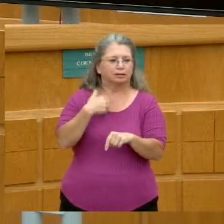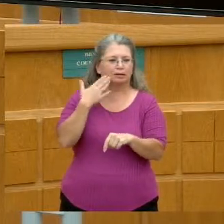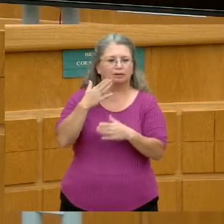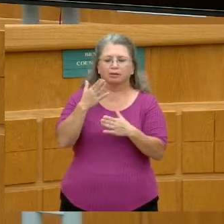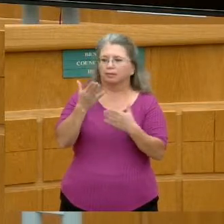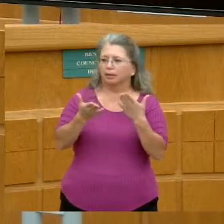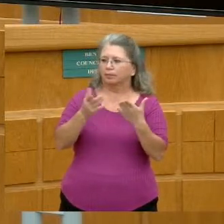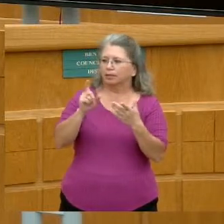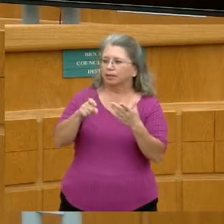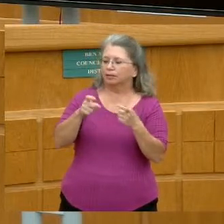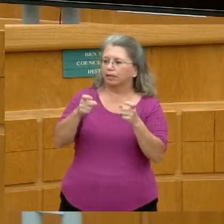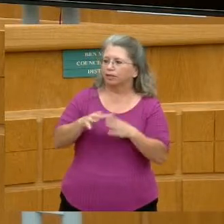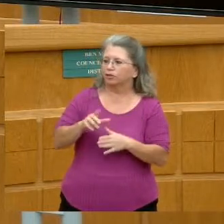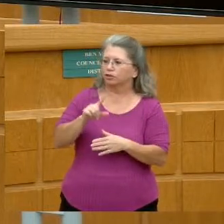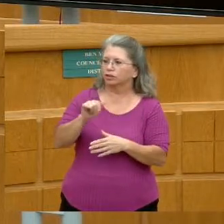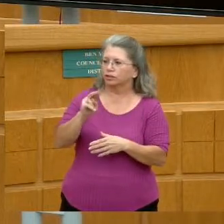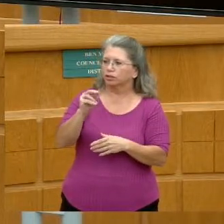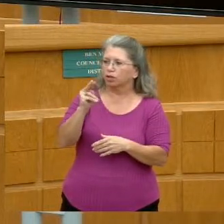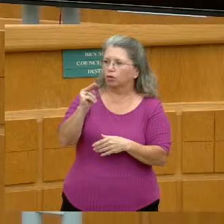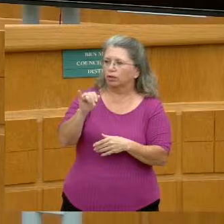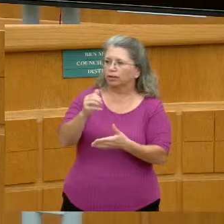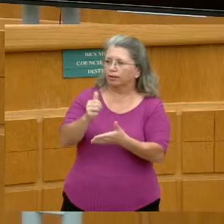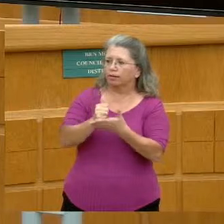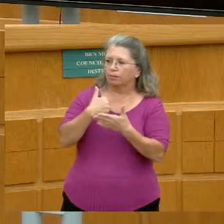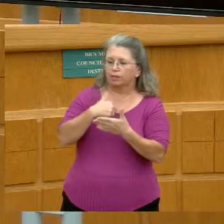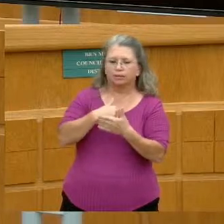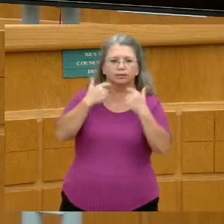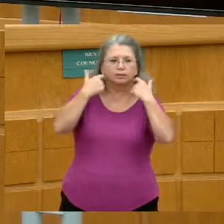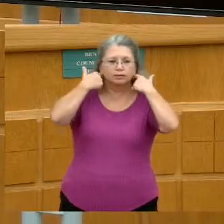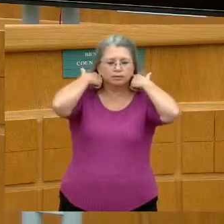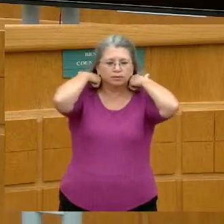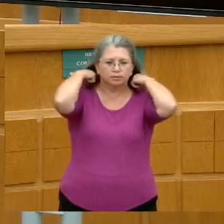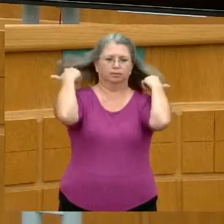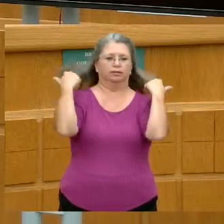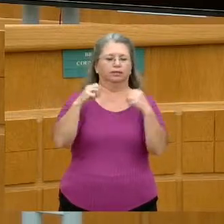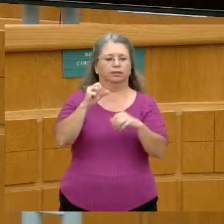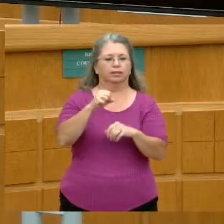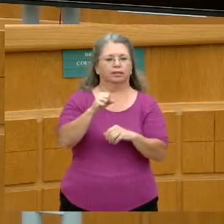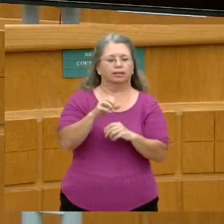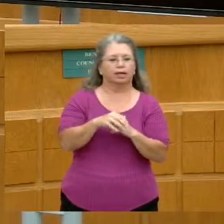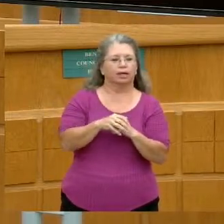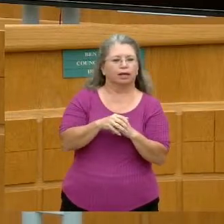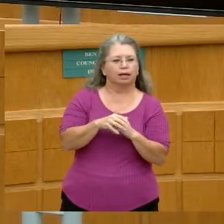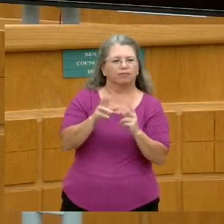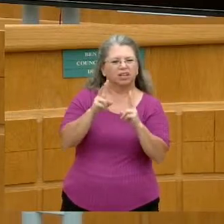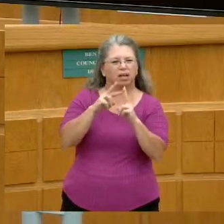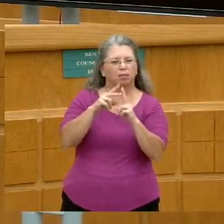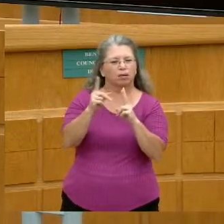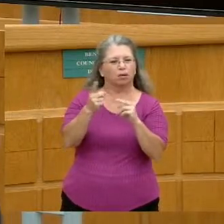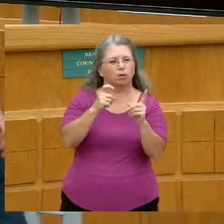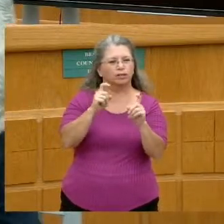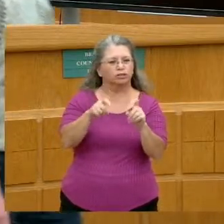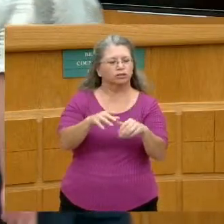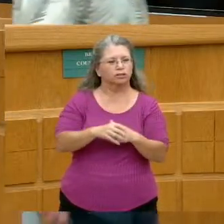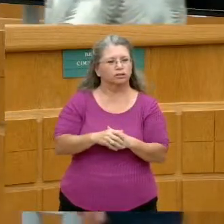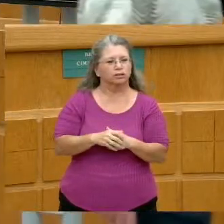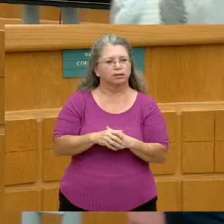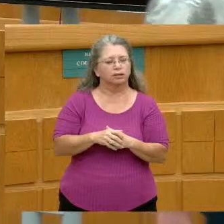Manager Zanoni to also help out. Yeah, there'll be a couple of questions, and like I said